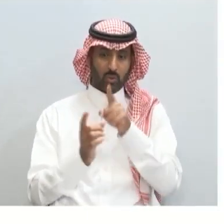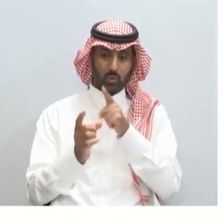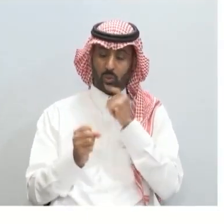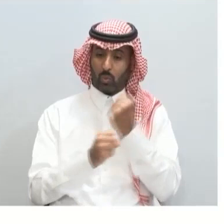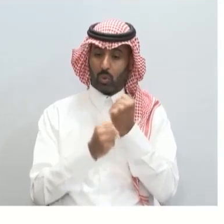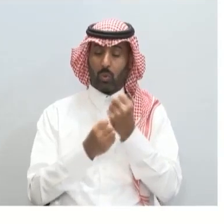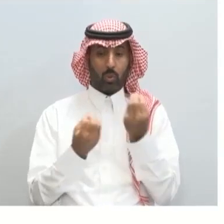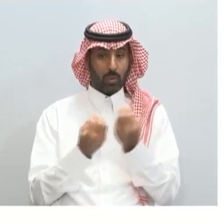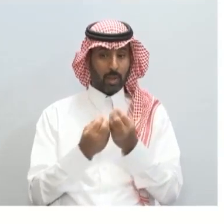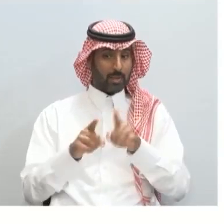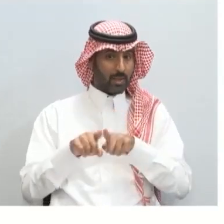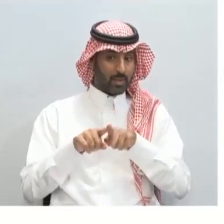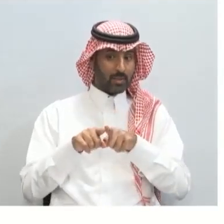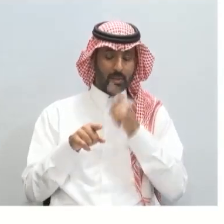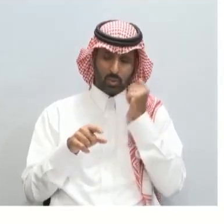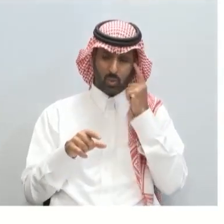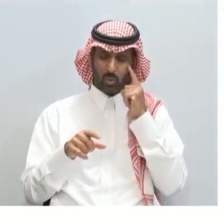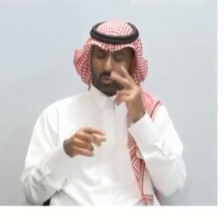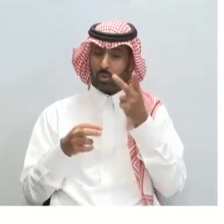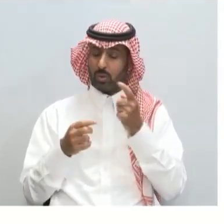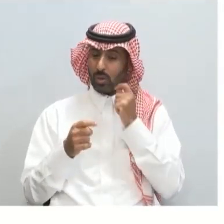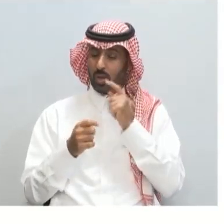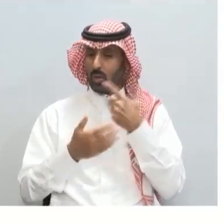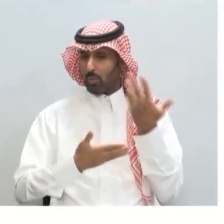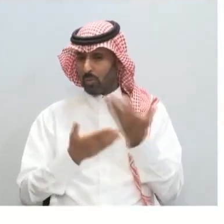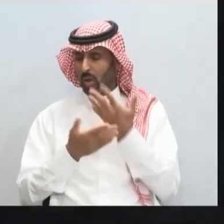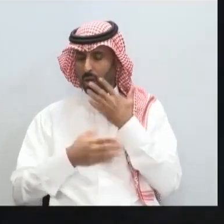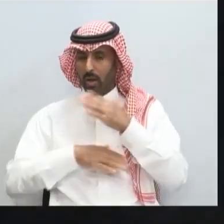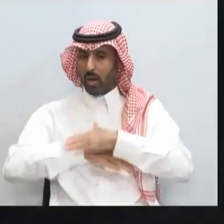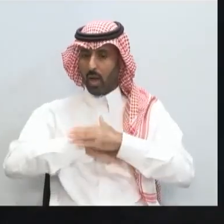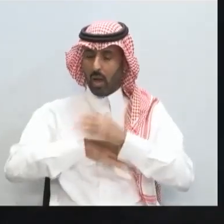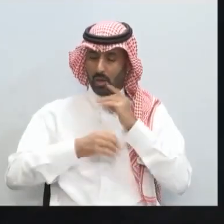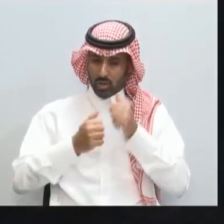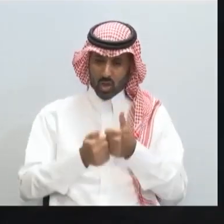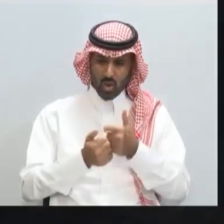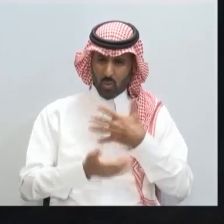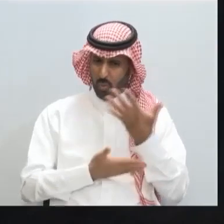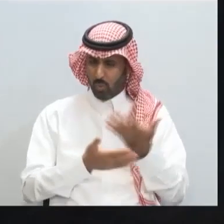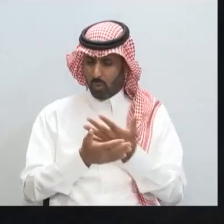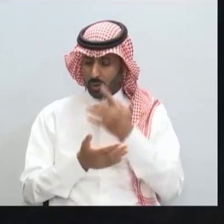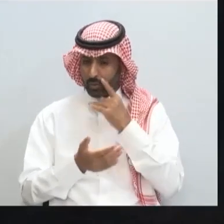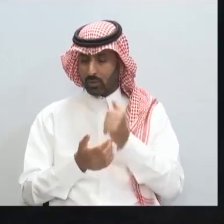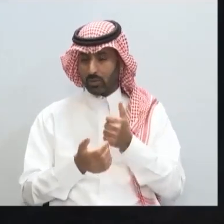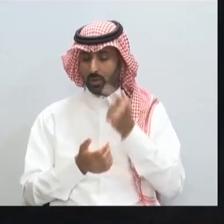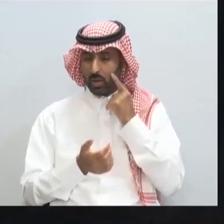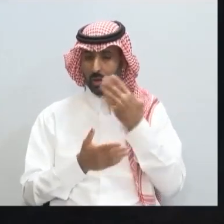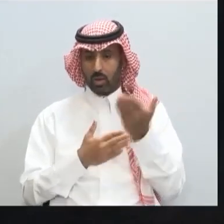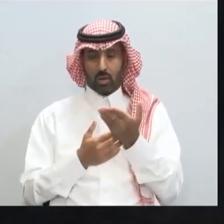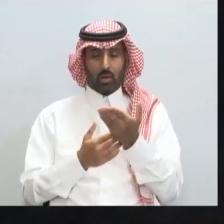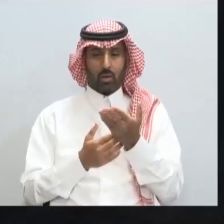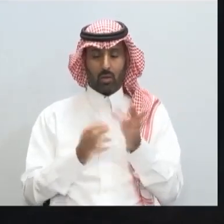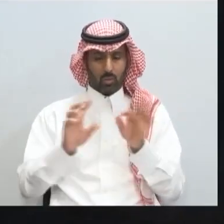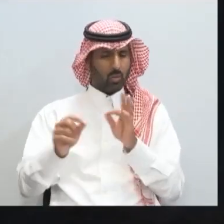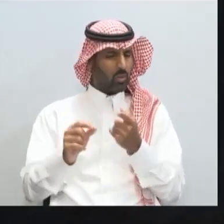work with a partner to create a a morally challenging situation or to create a dilemma